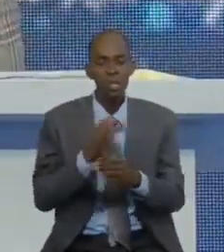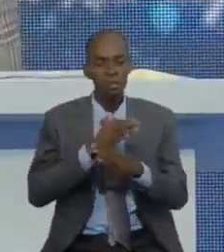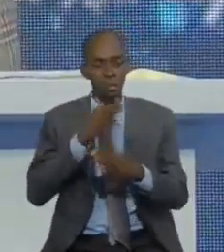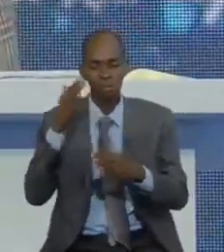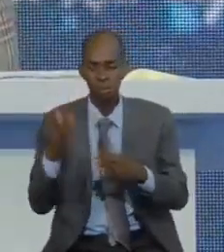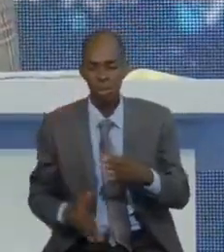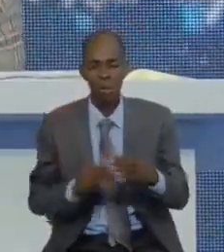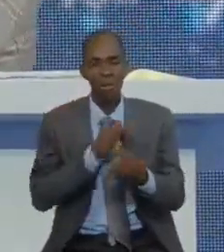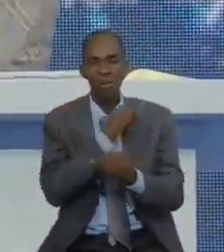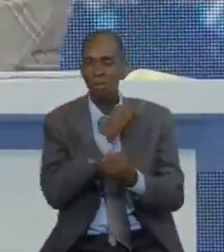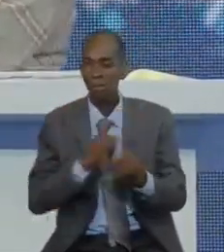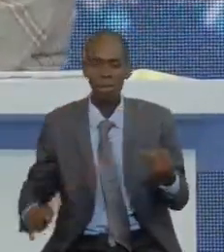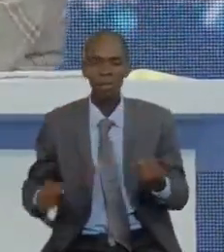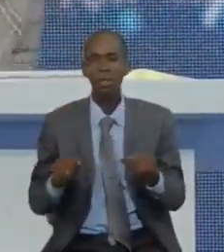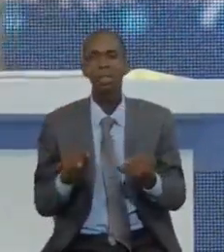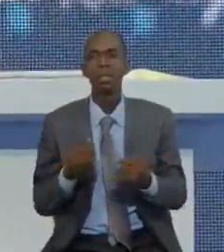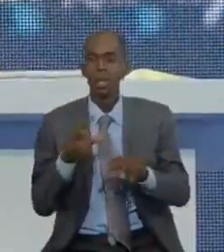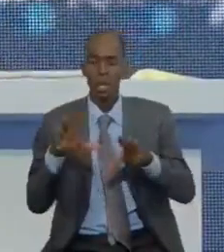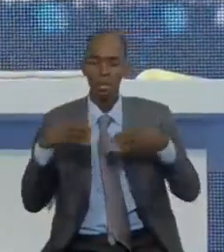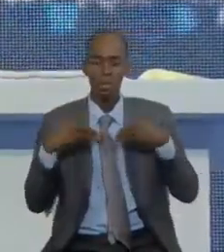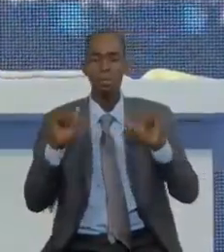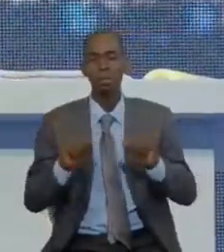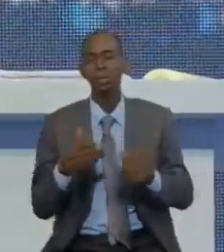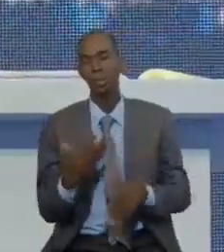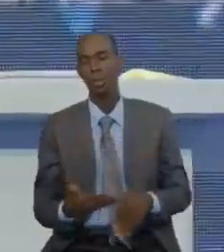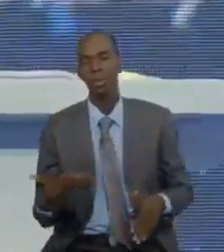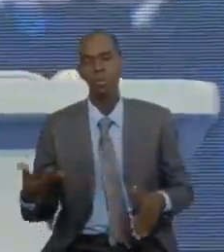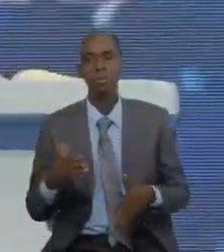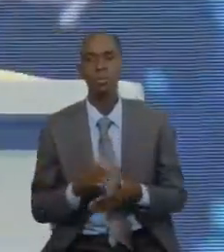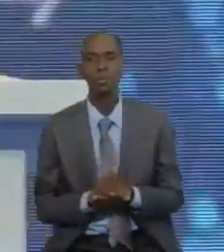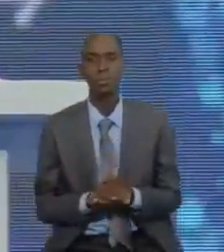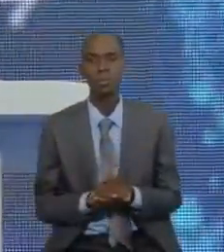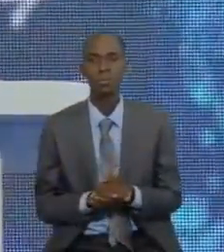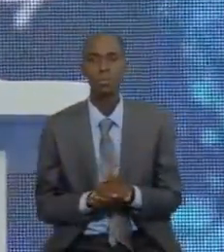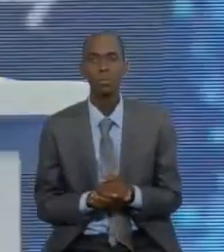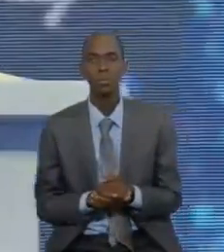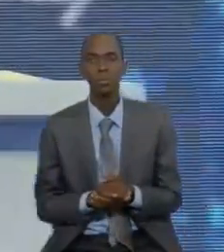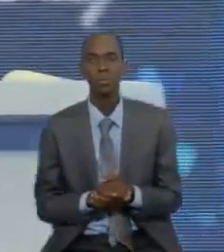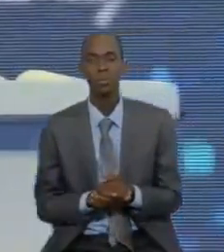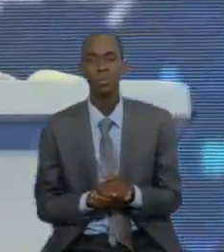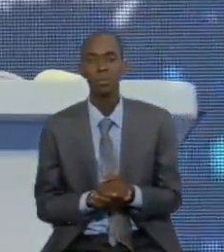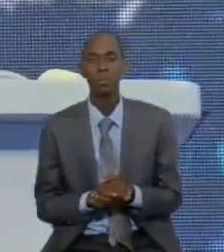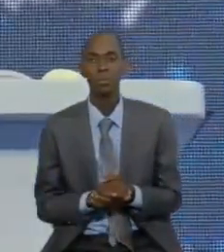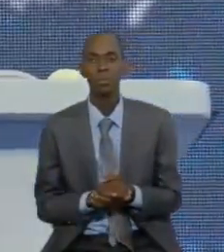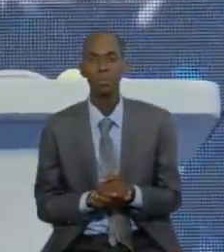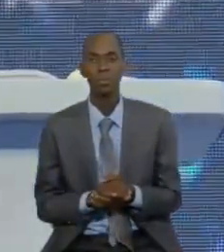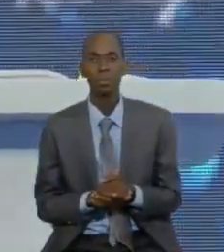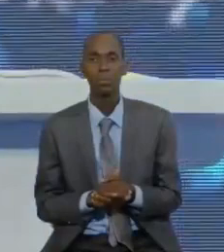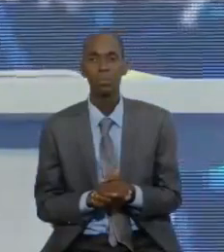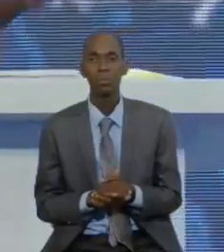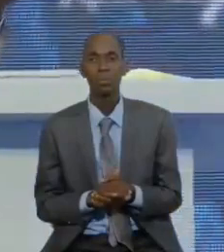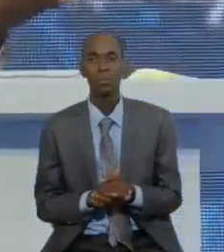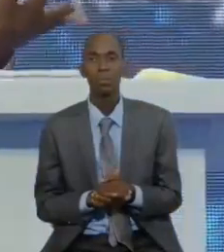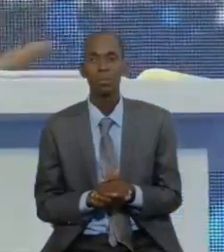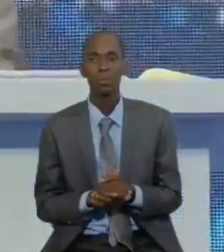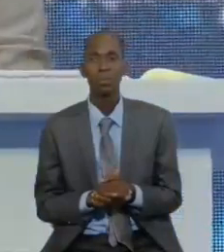final, complete, acceptable thing. Et lui seul a accompli cette chose ultime, complète et